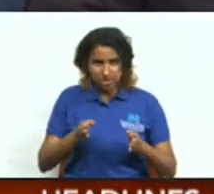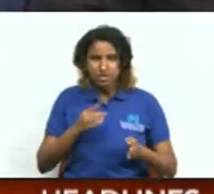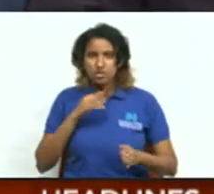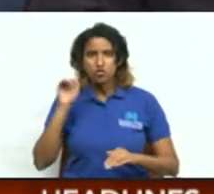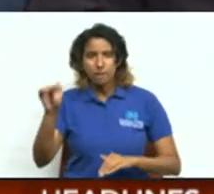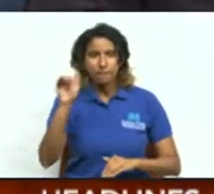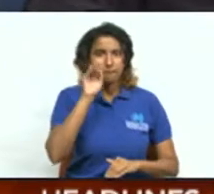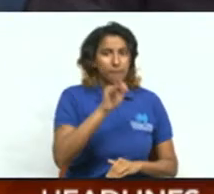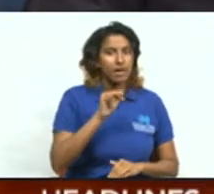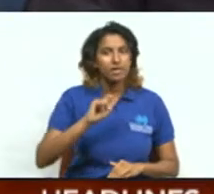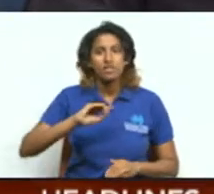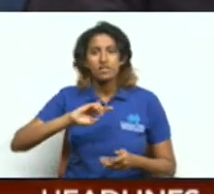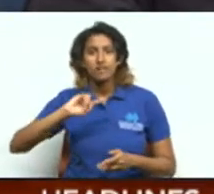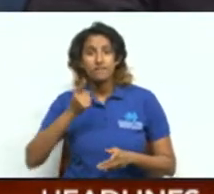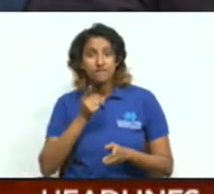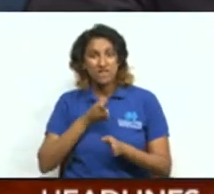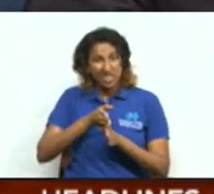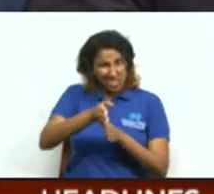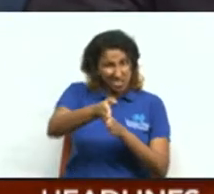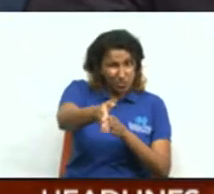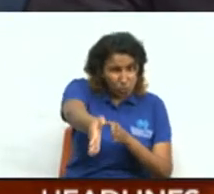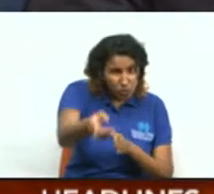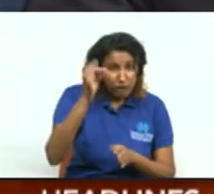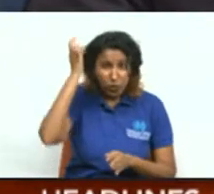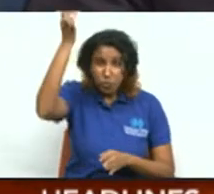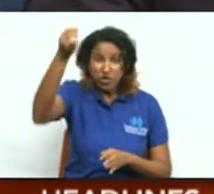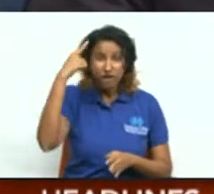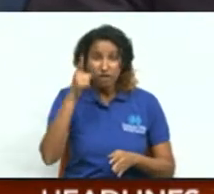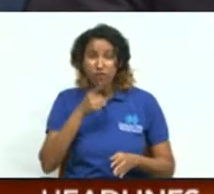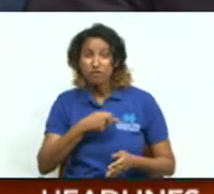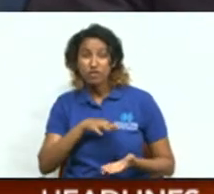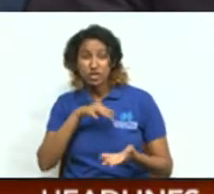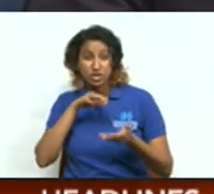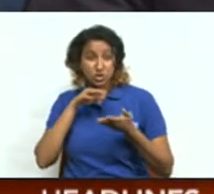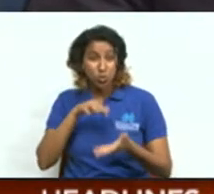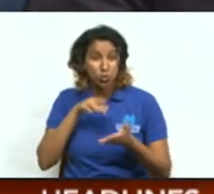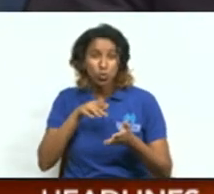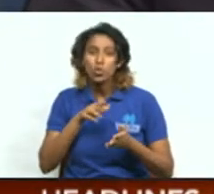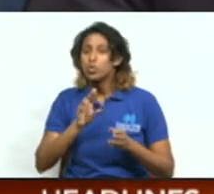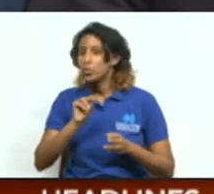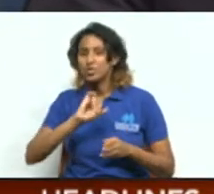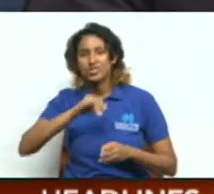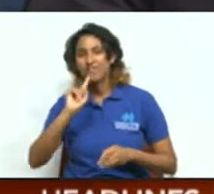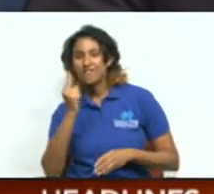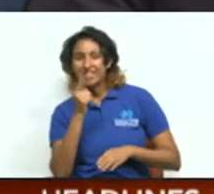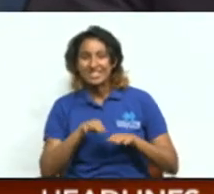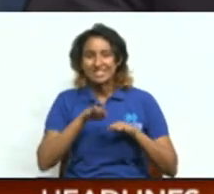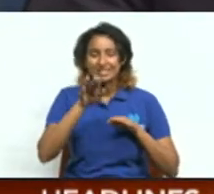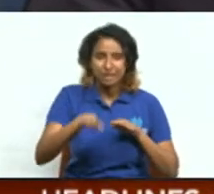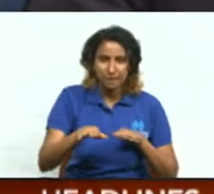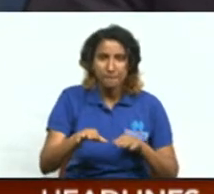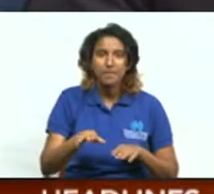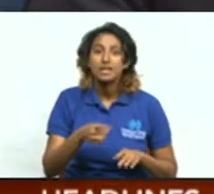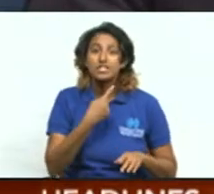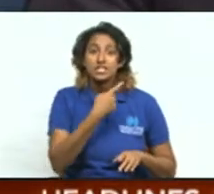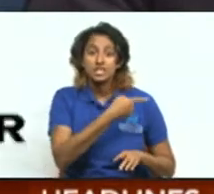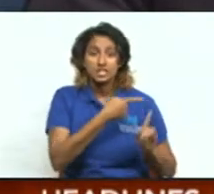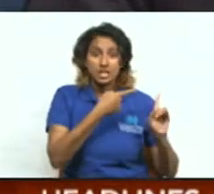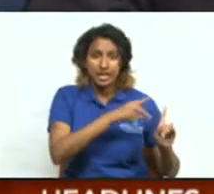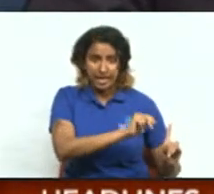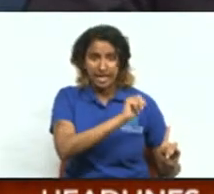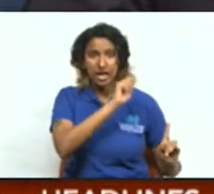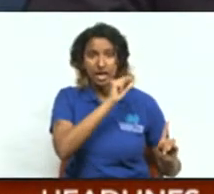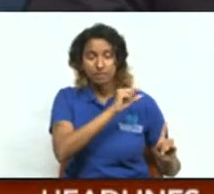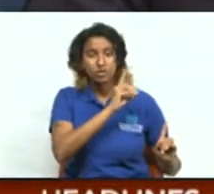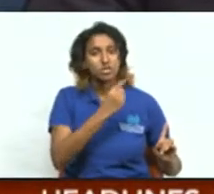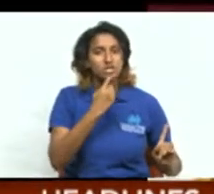chapter in their academic life. In a video message to students, Dr. Nyan Gadsby-Dolly is encouraging SCA students to put their best foot